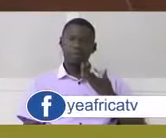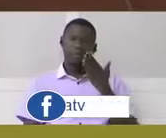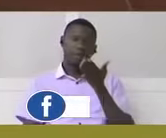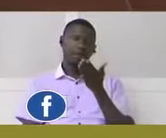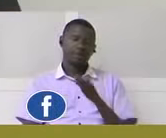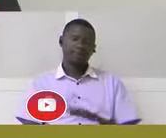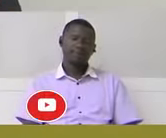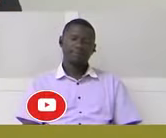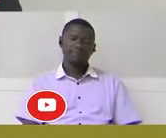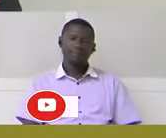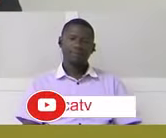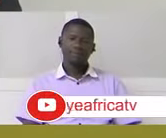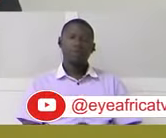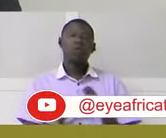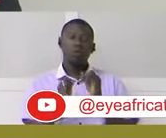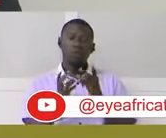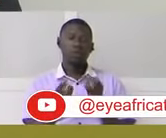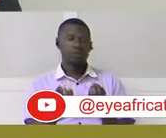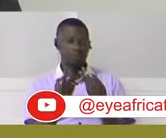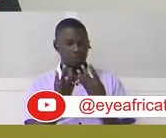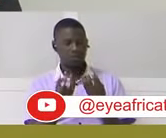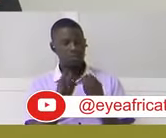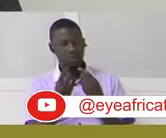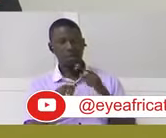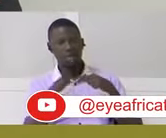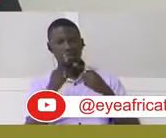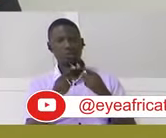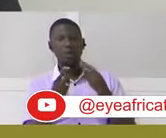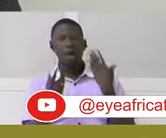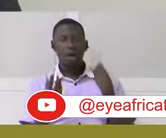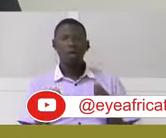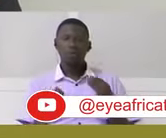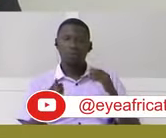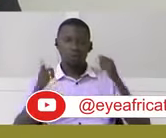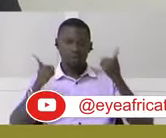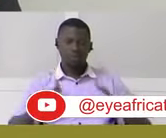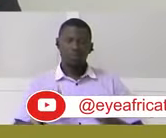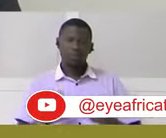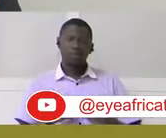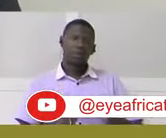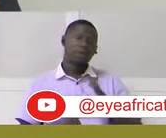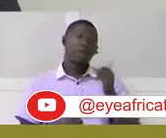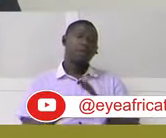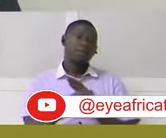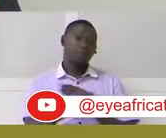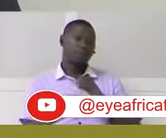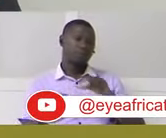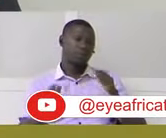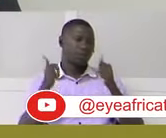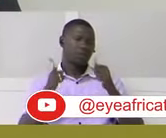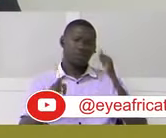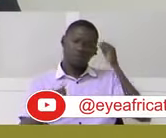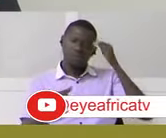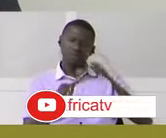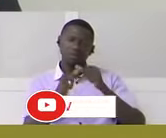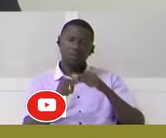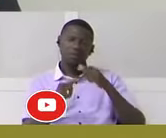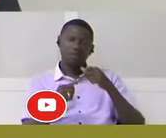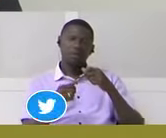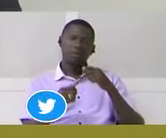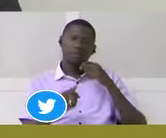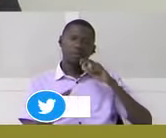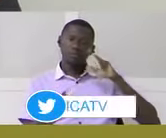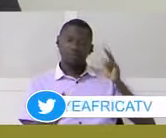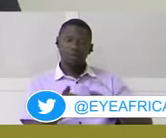tell us about it. Femfanye wato bal. And before we start, actually, I would just like to remind you about the evidence you gave about